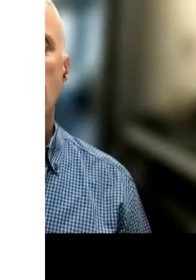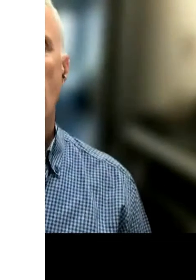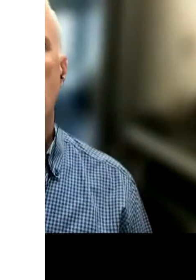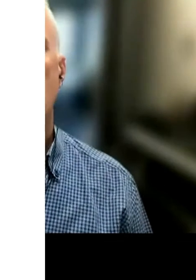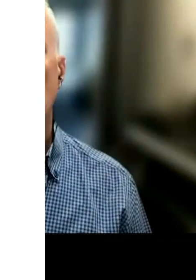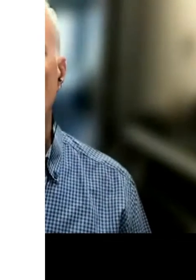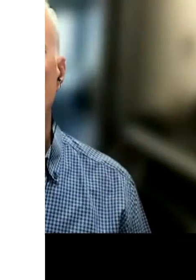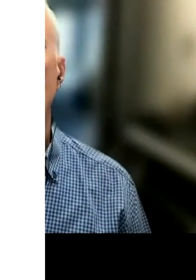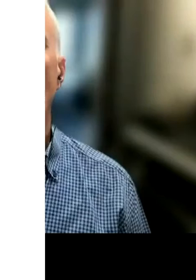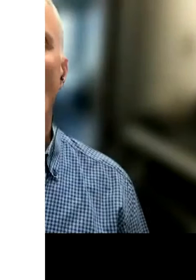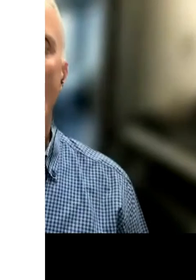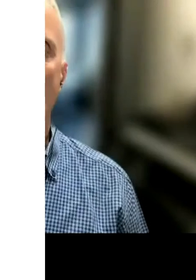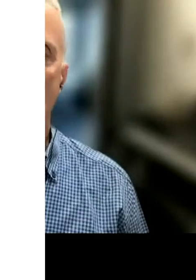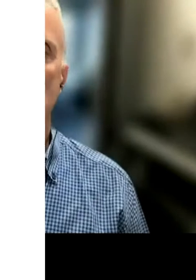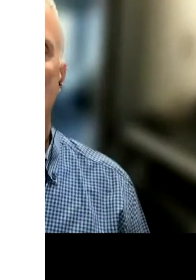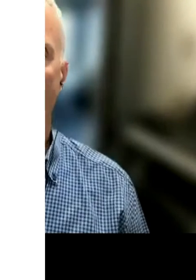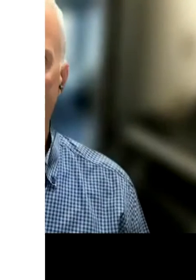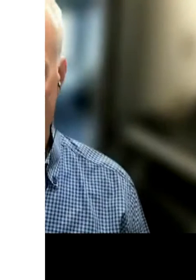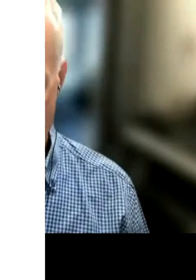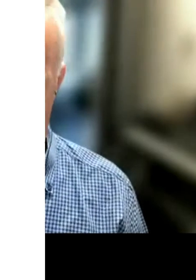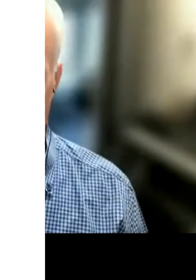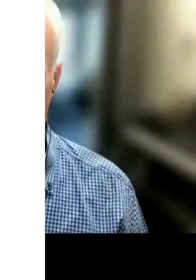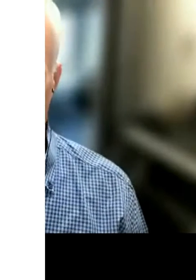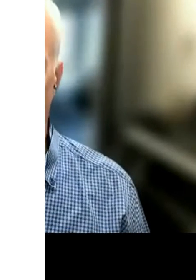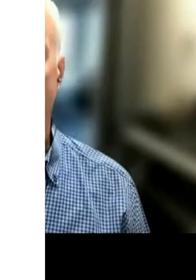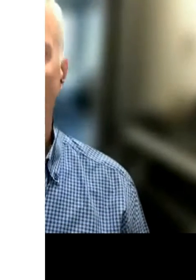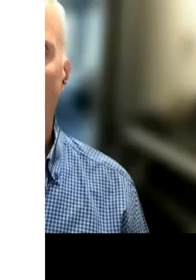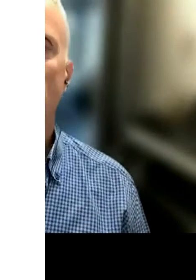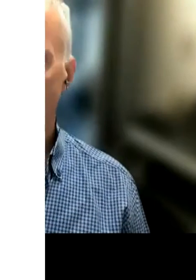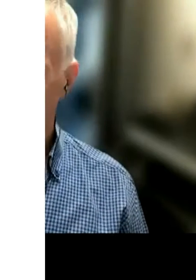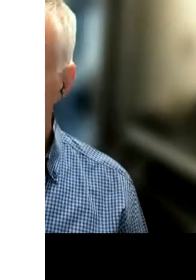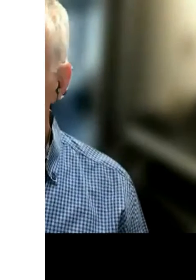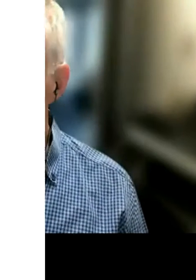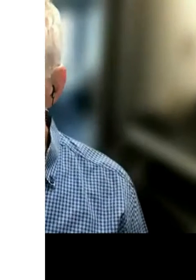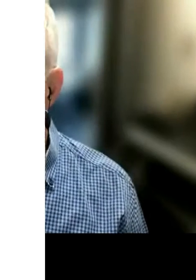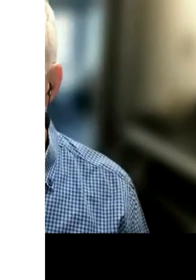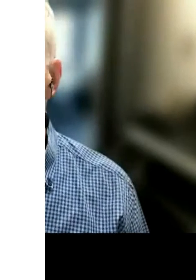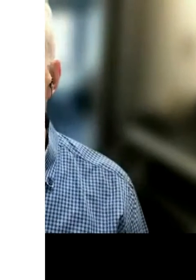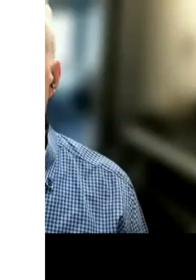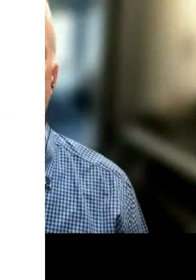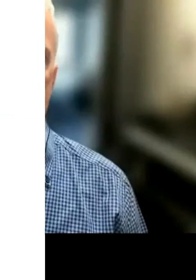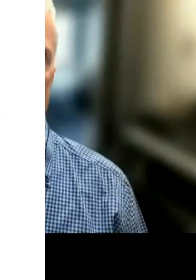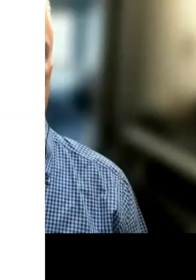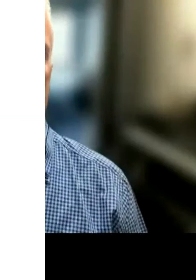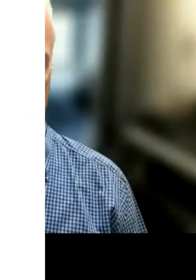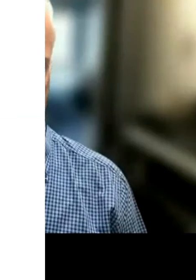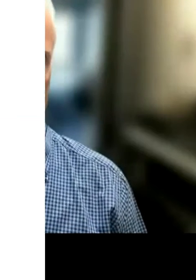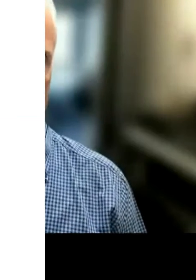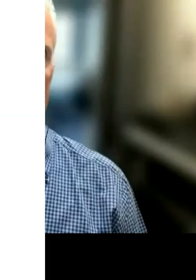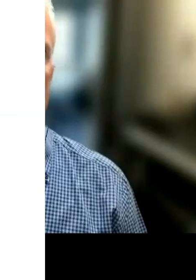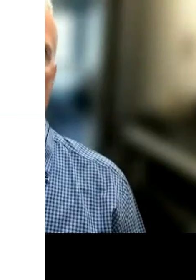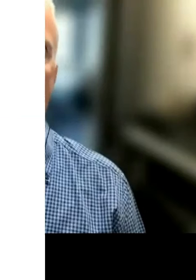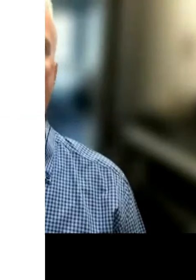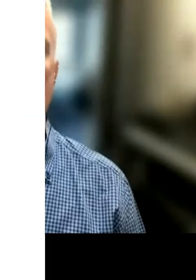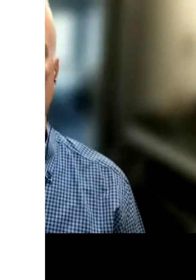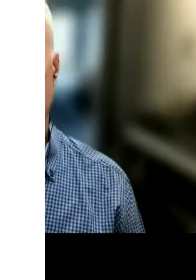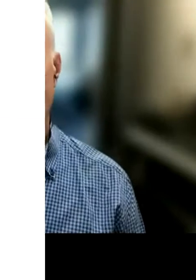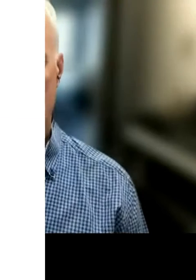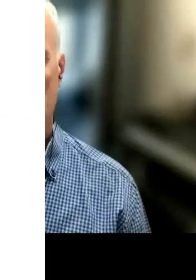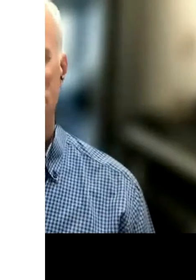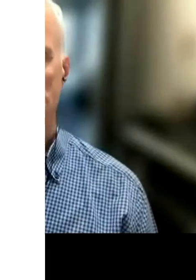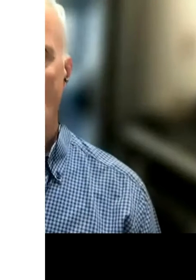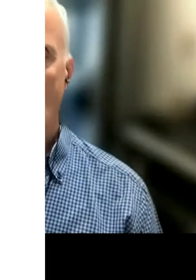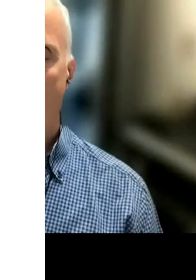go beyond that and include what are their support needs, right? What are the things they need in order to be able to participate? That should be part of